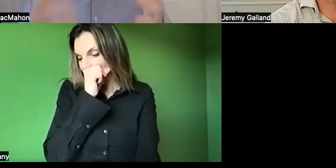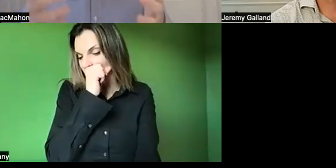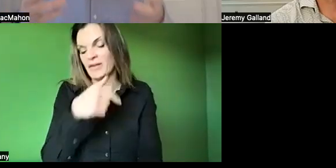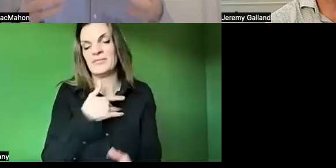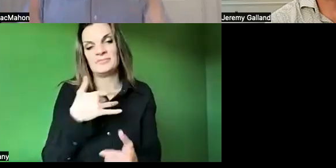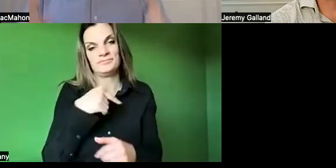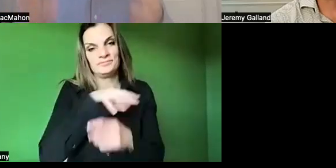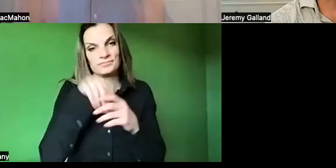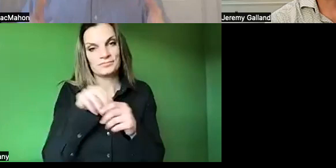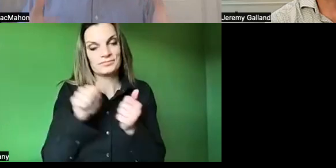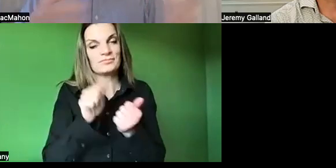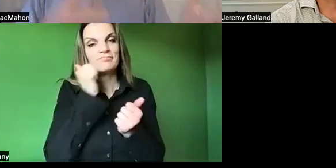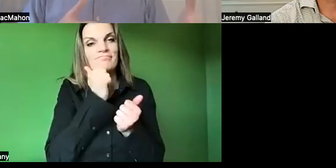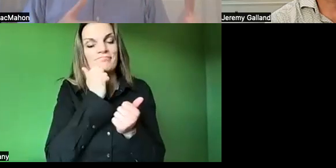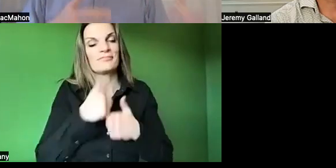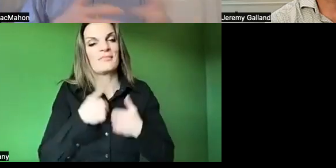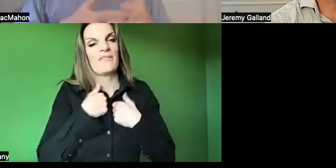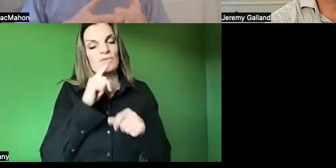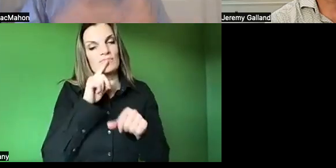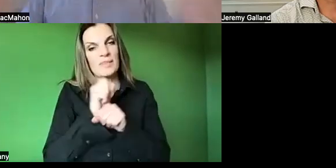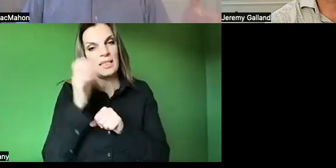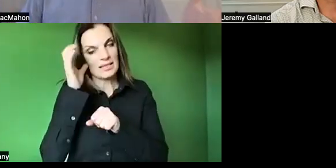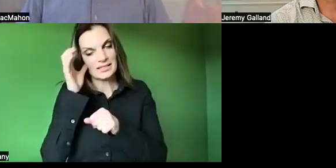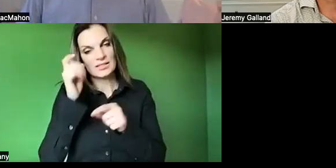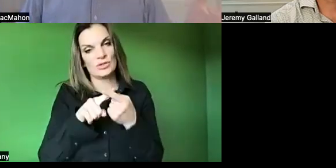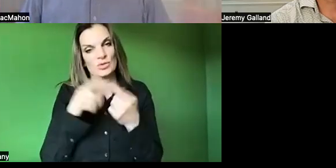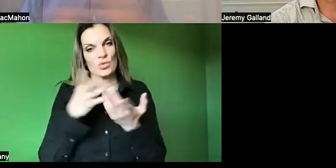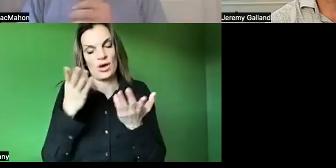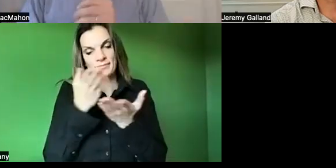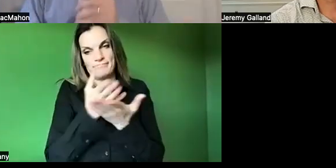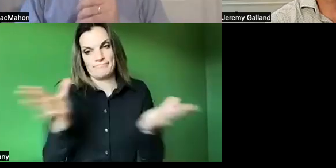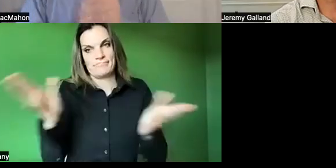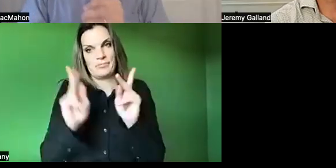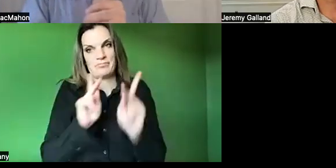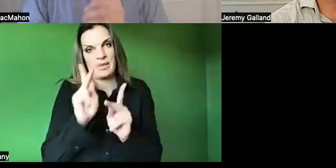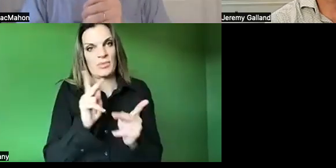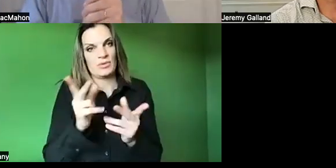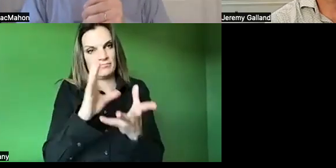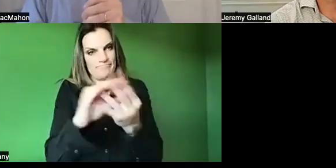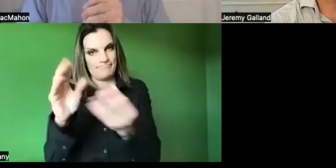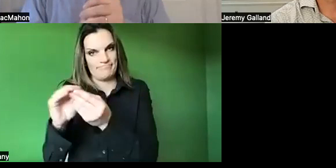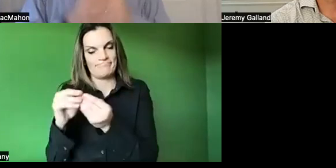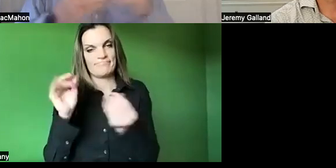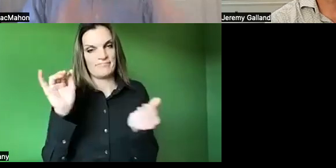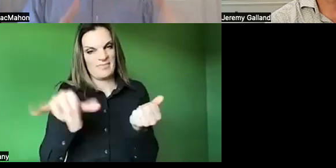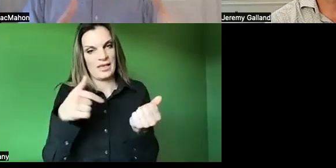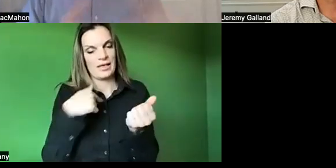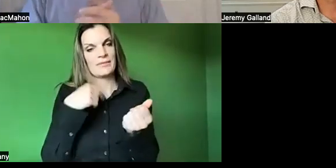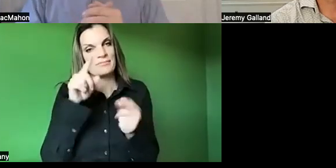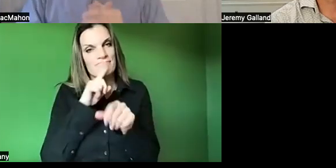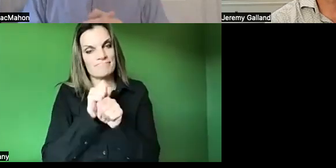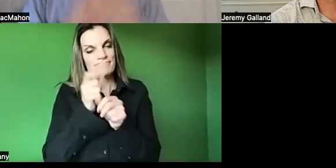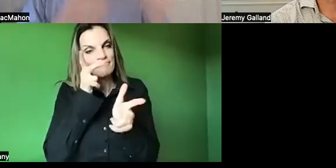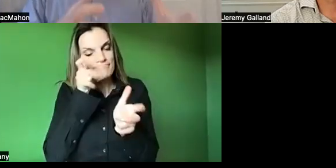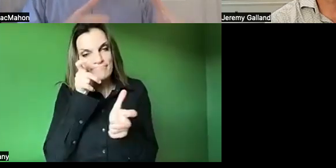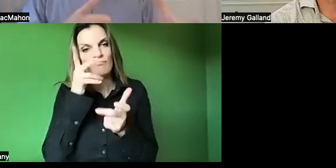say listening attentively to what the wider, broader community says, what challenges they